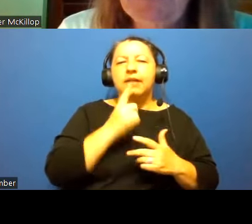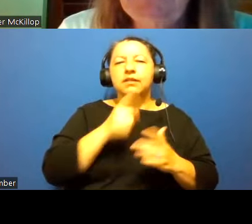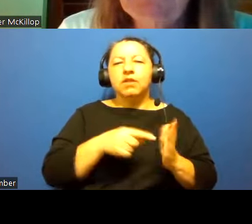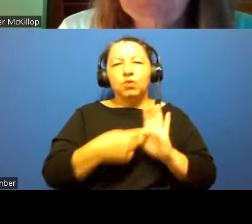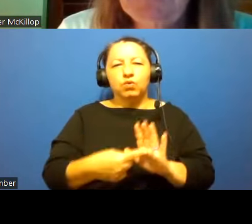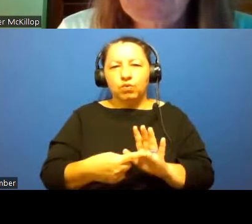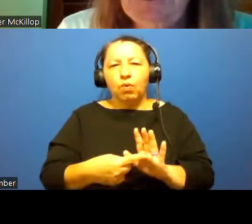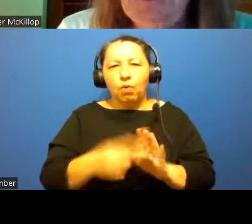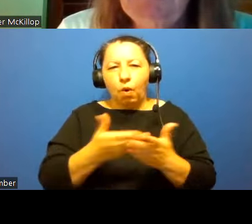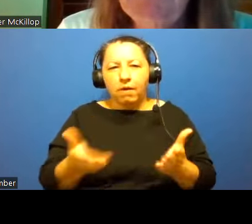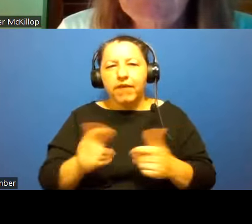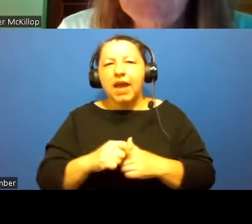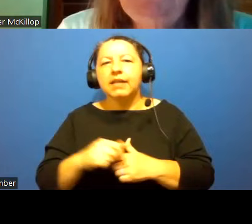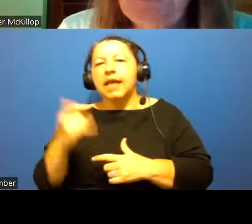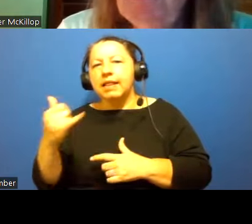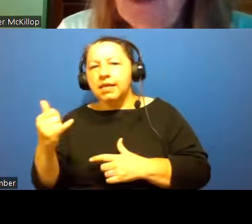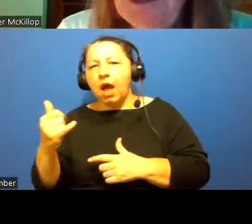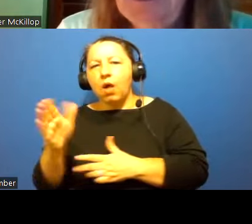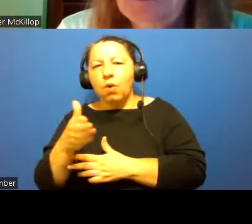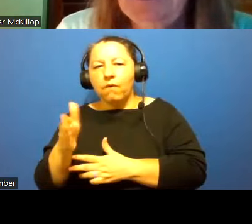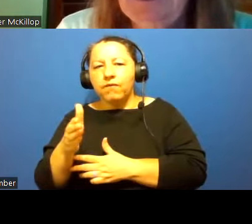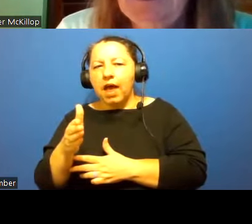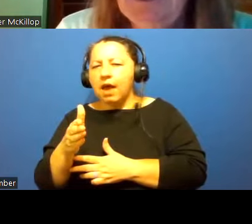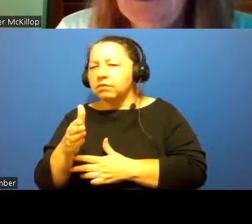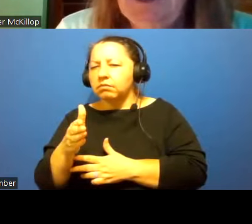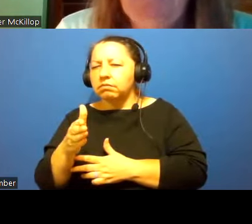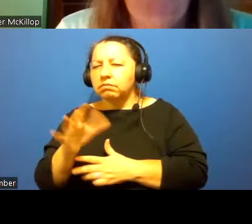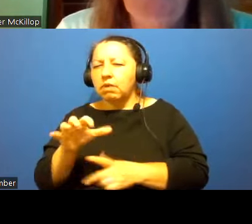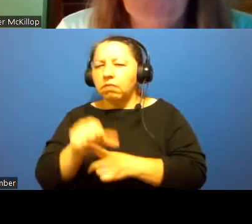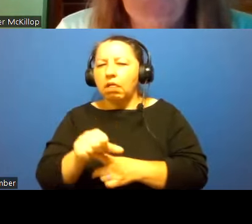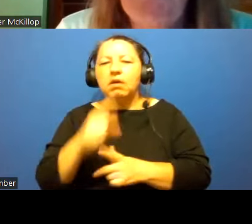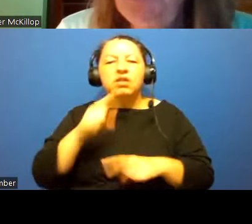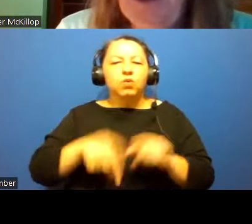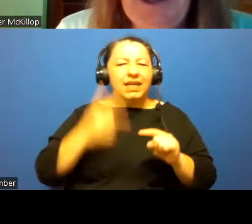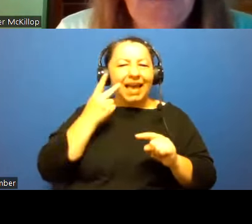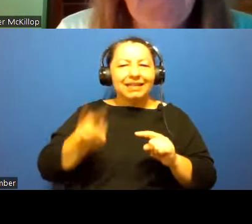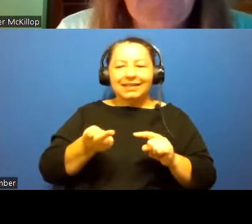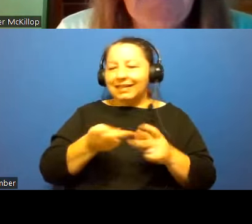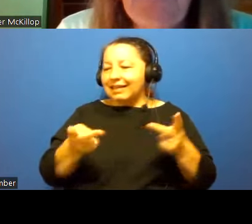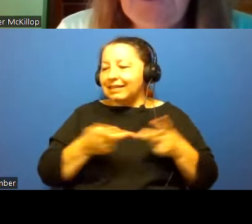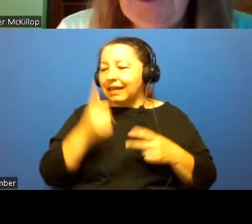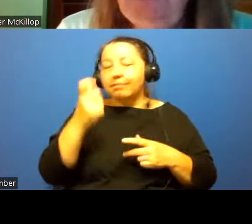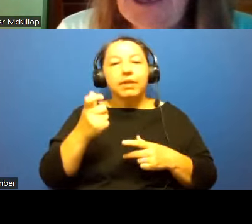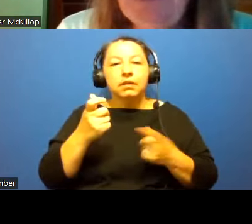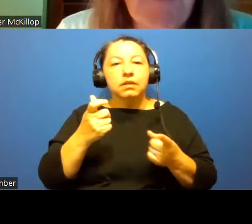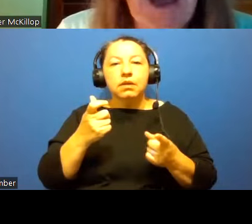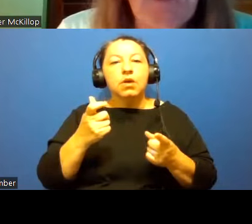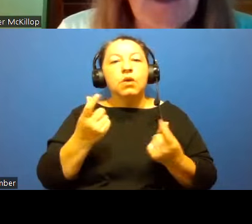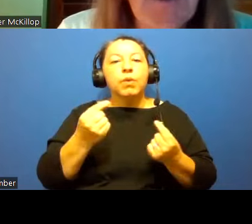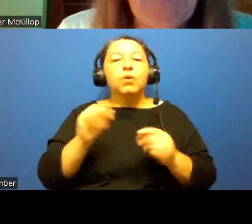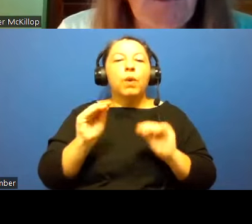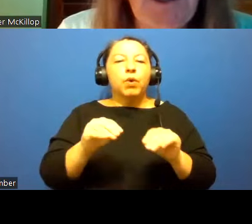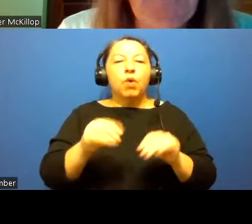the sites until really we put it on a GIS